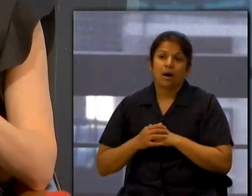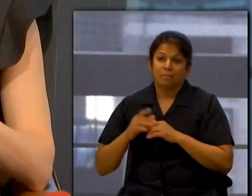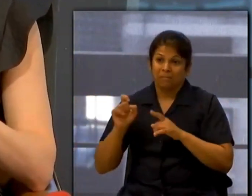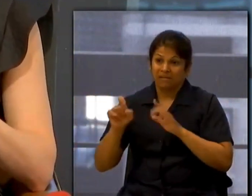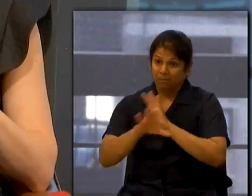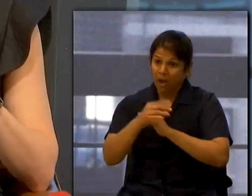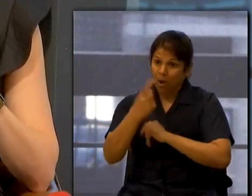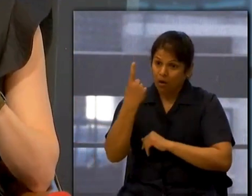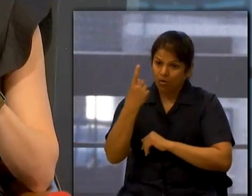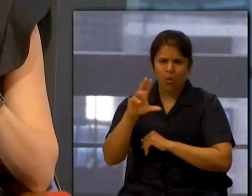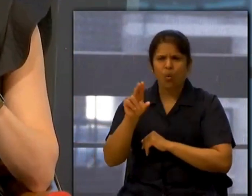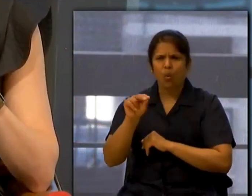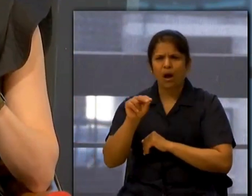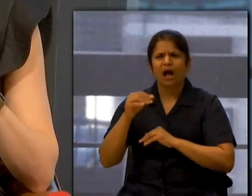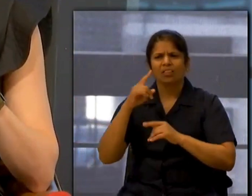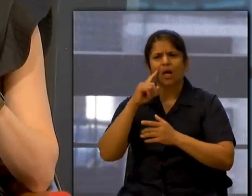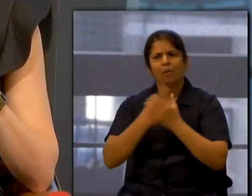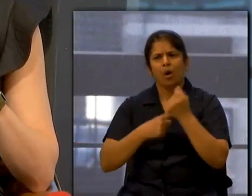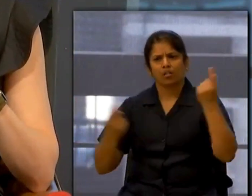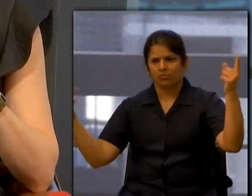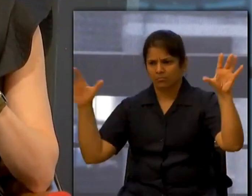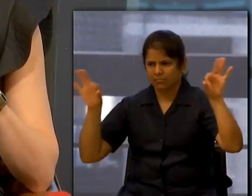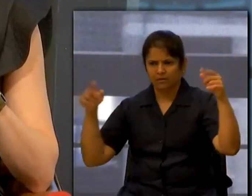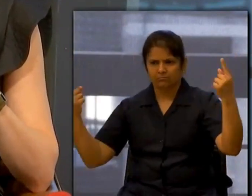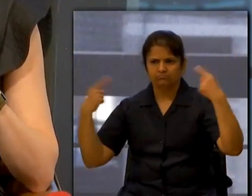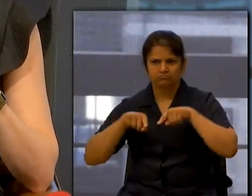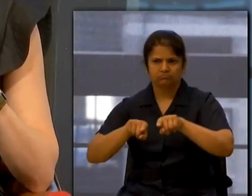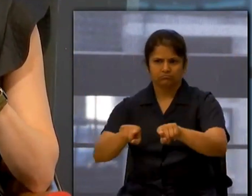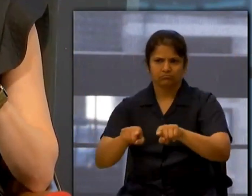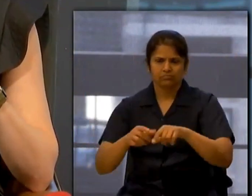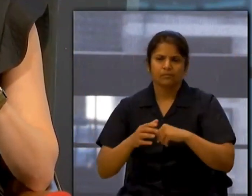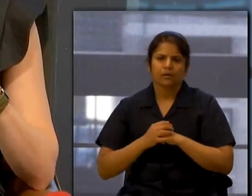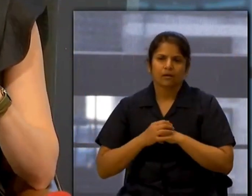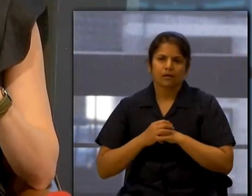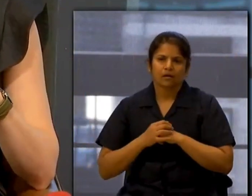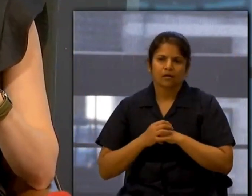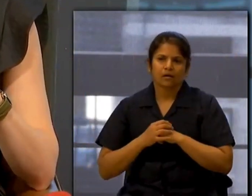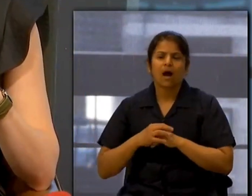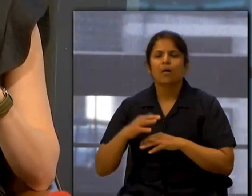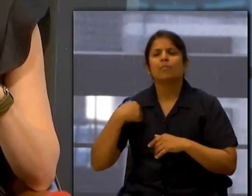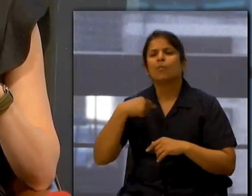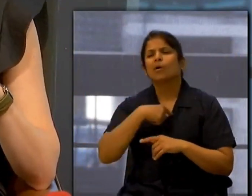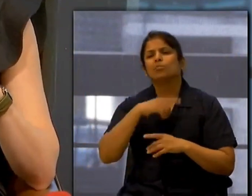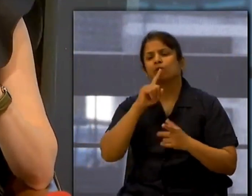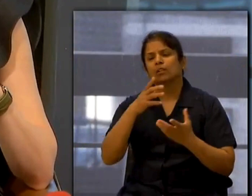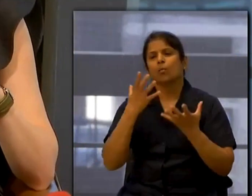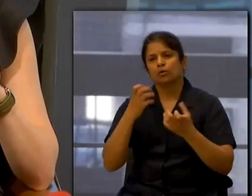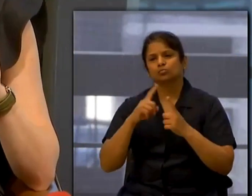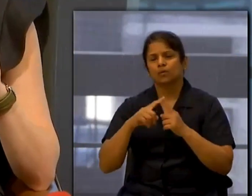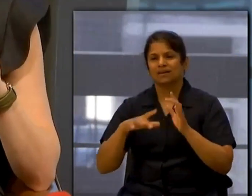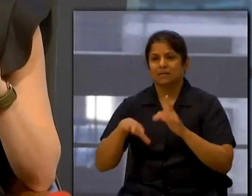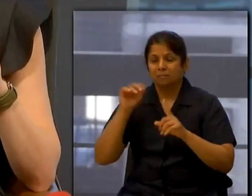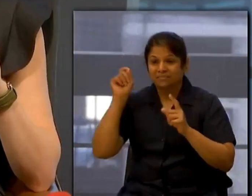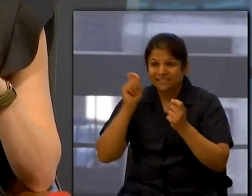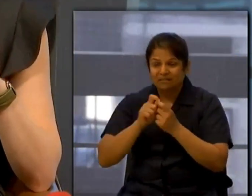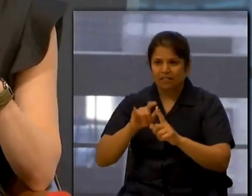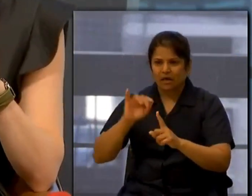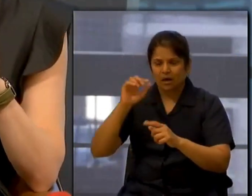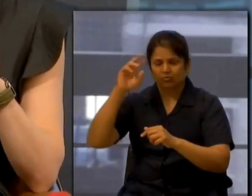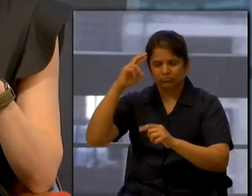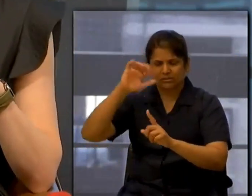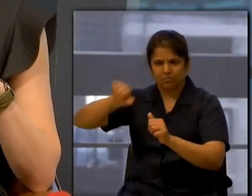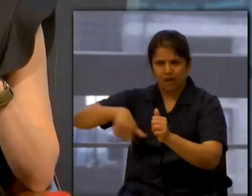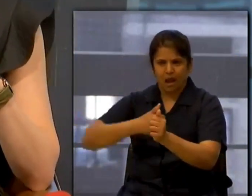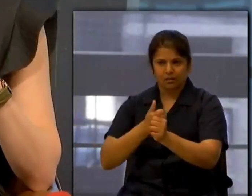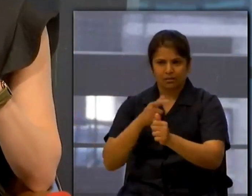both. And ultimately, we want to be focusing on root causes. And some might say that the systems are the